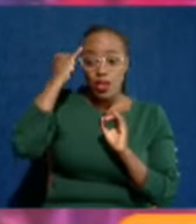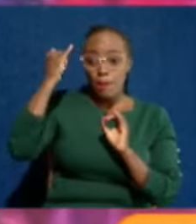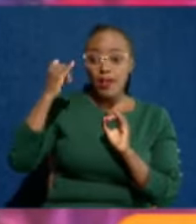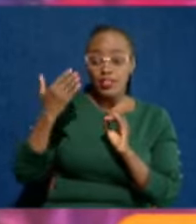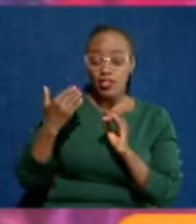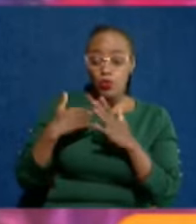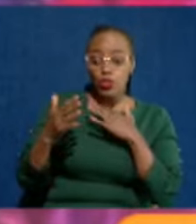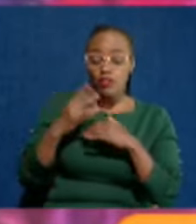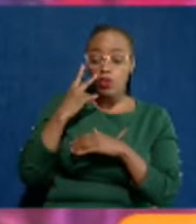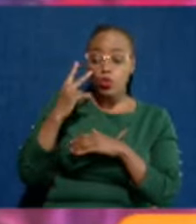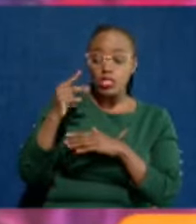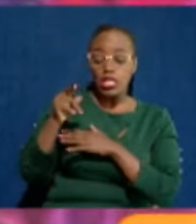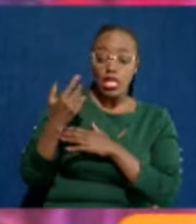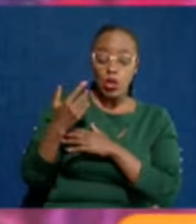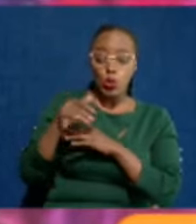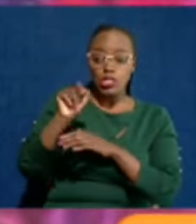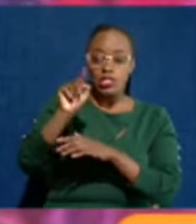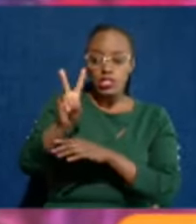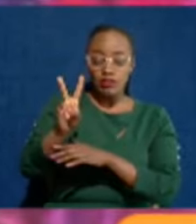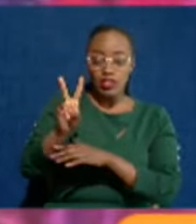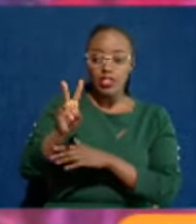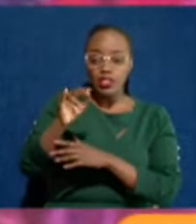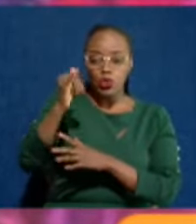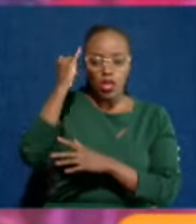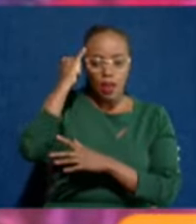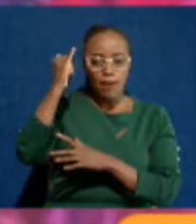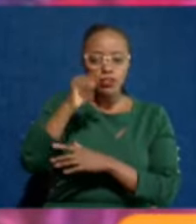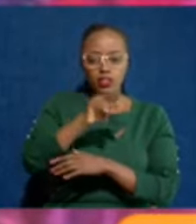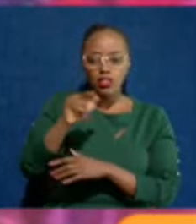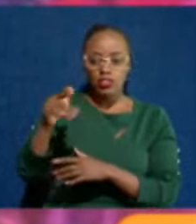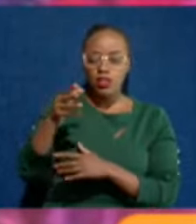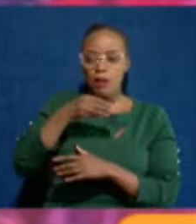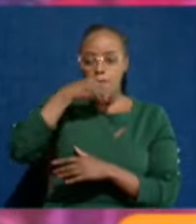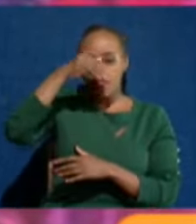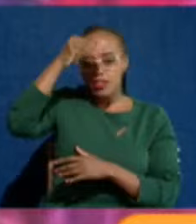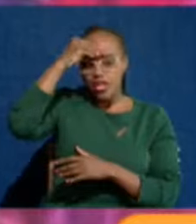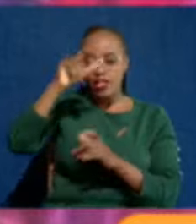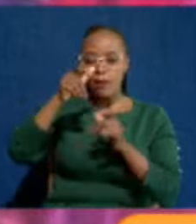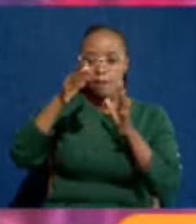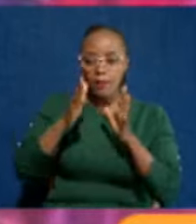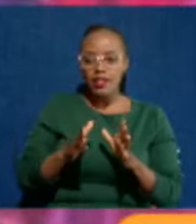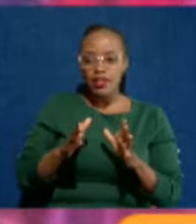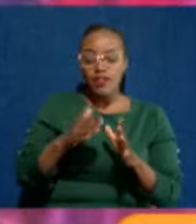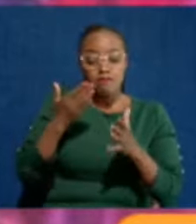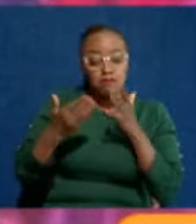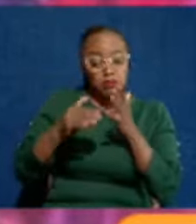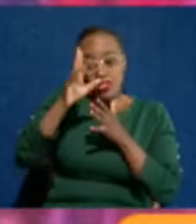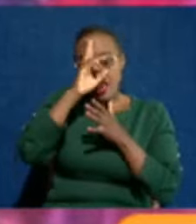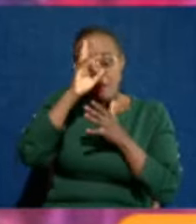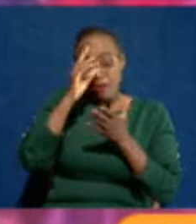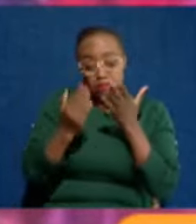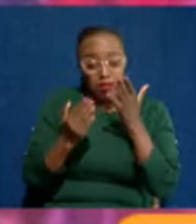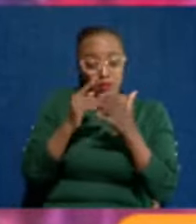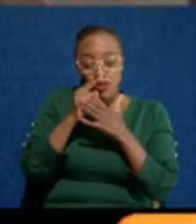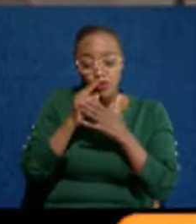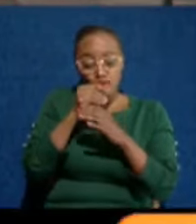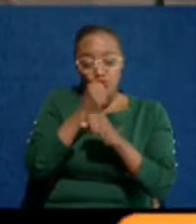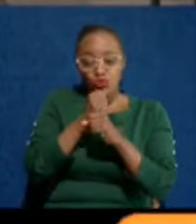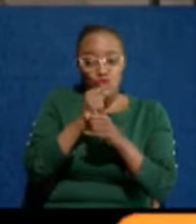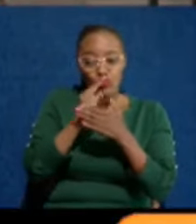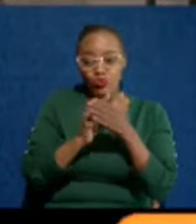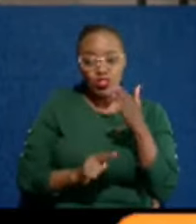you're seeing on your screen. What if some of those pretending to be journalists are police officers? What are we supposed to do? That